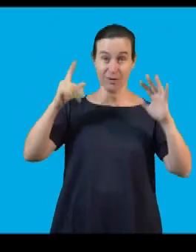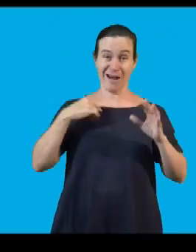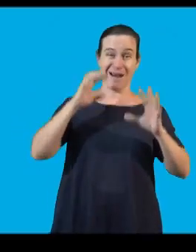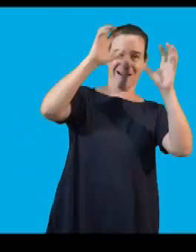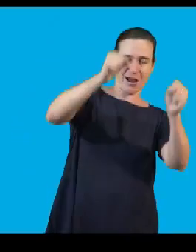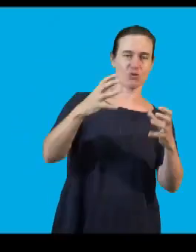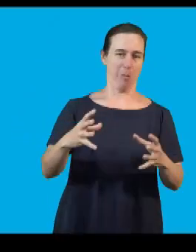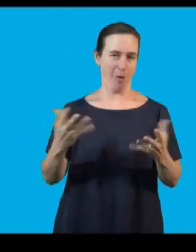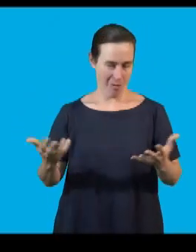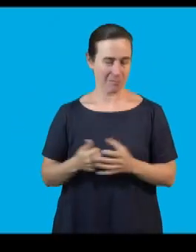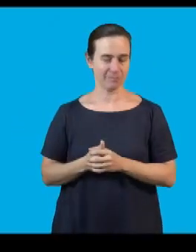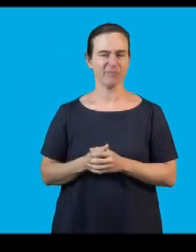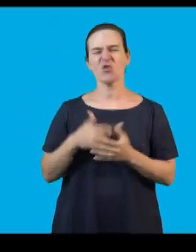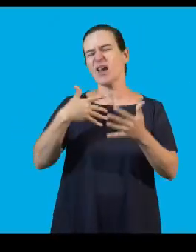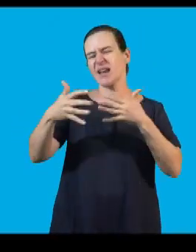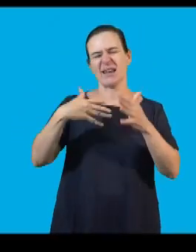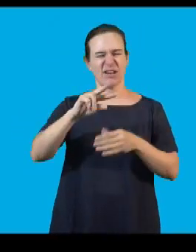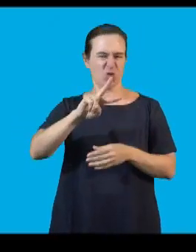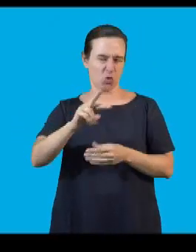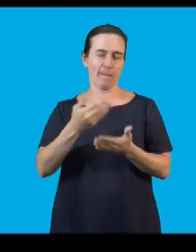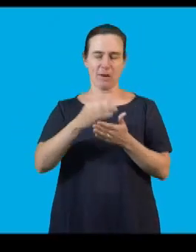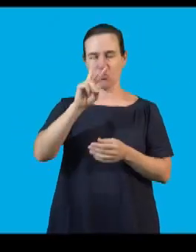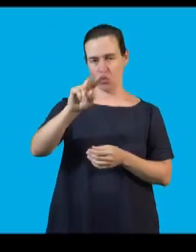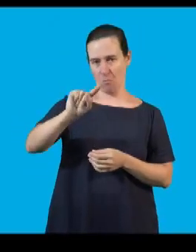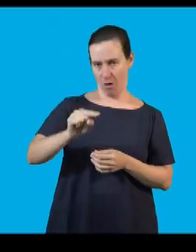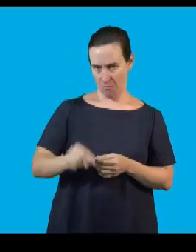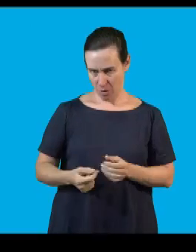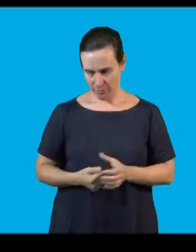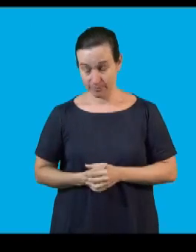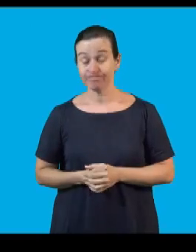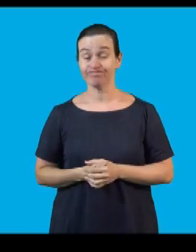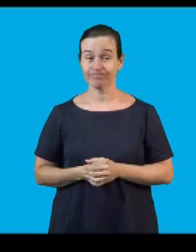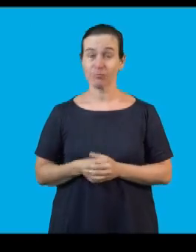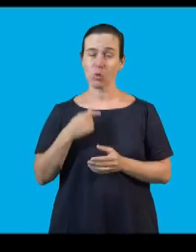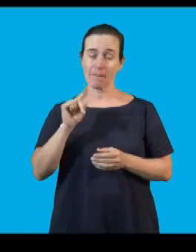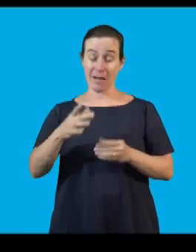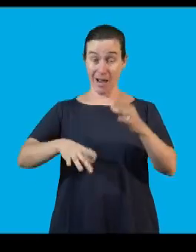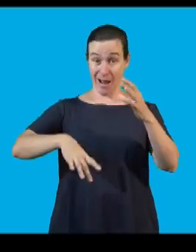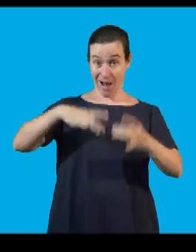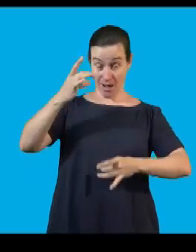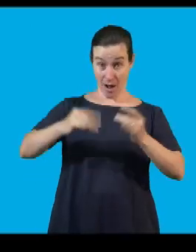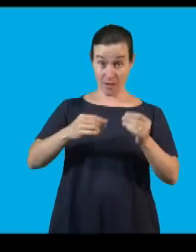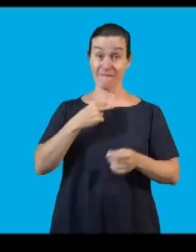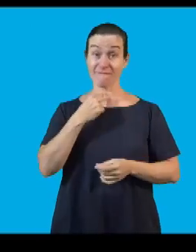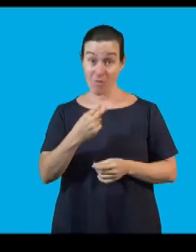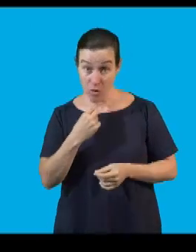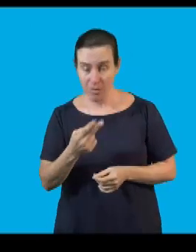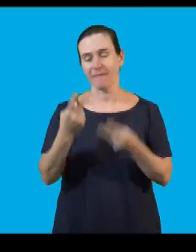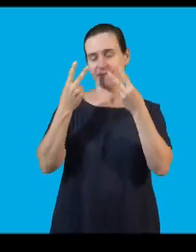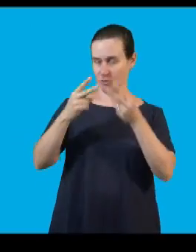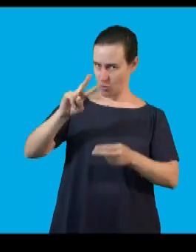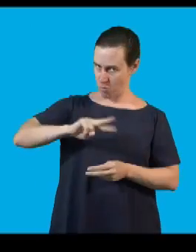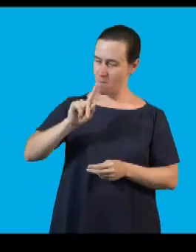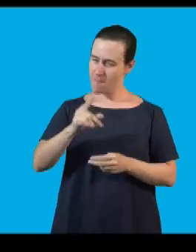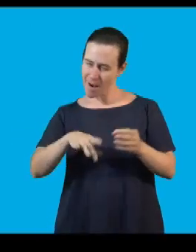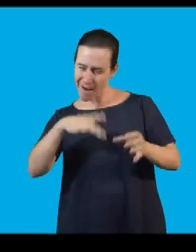of those 2 would have earned you 2 marks. And remember, we are analyzing the verbal as well as the visual